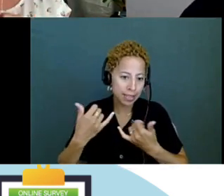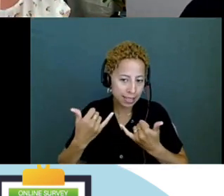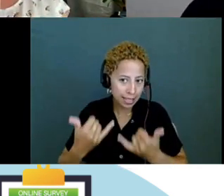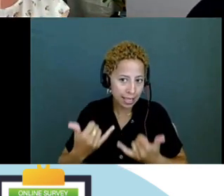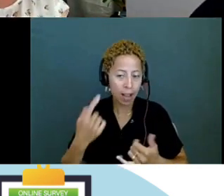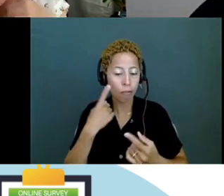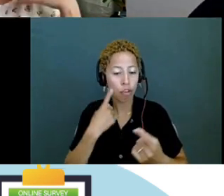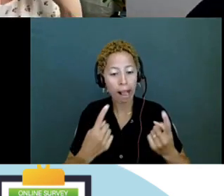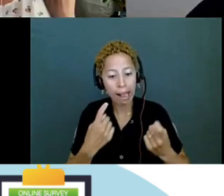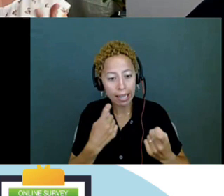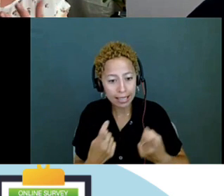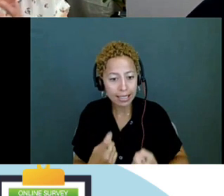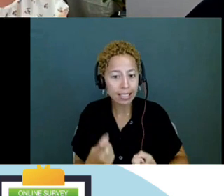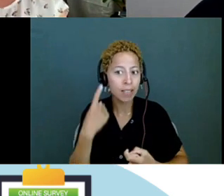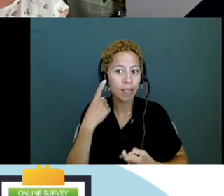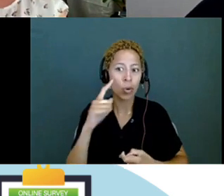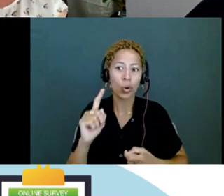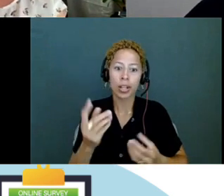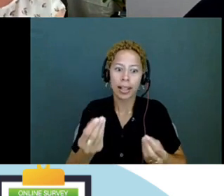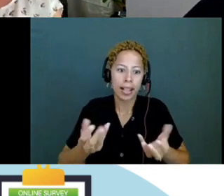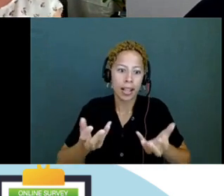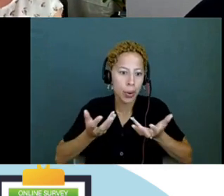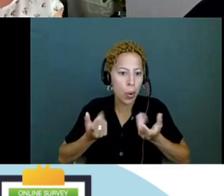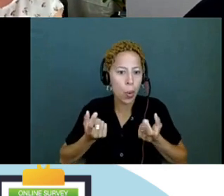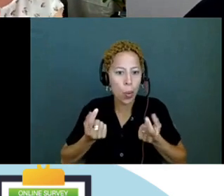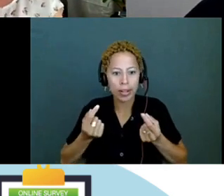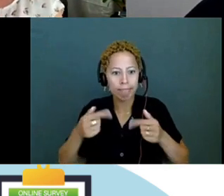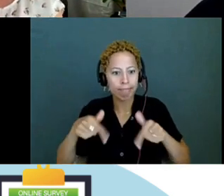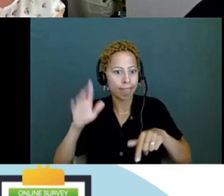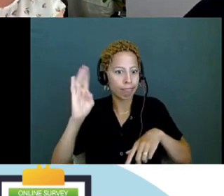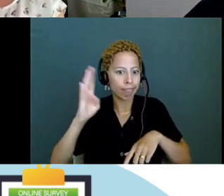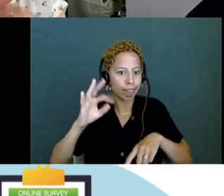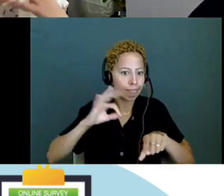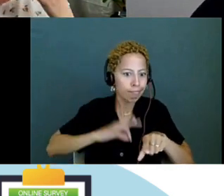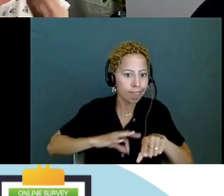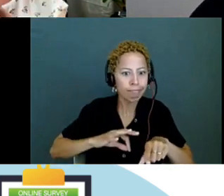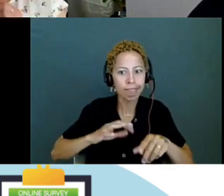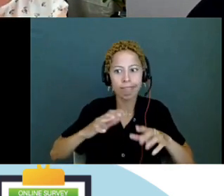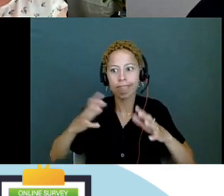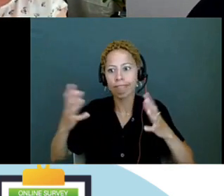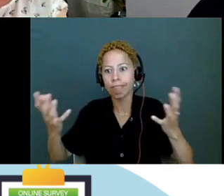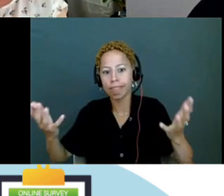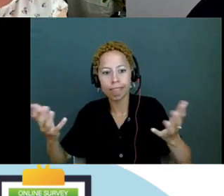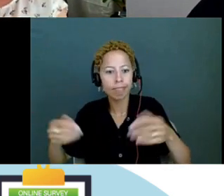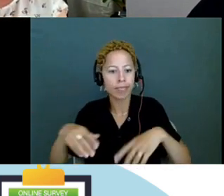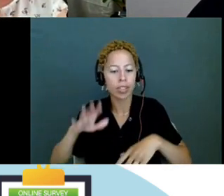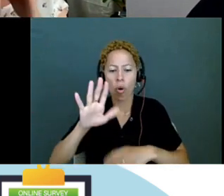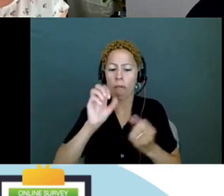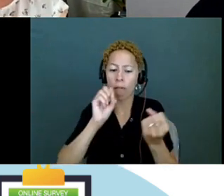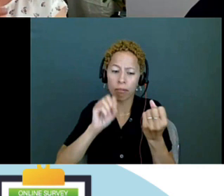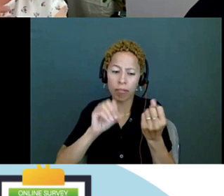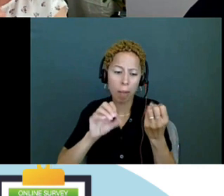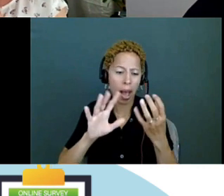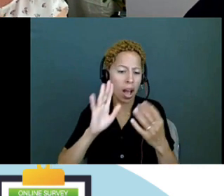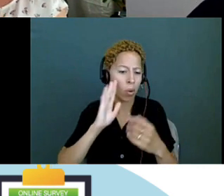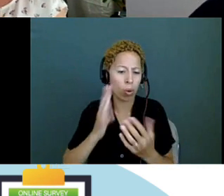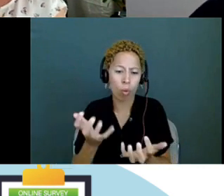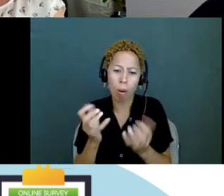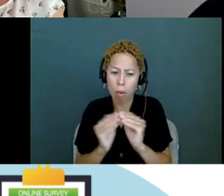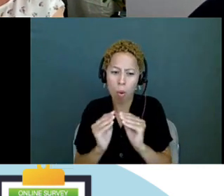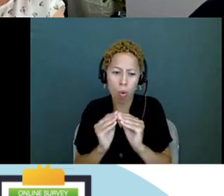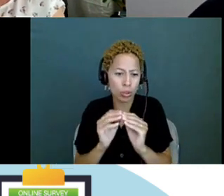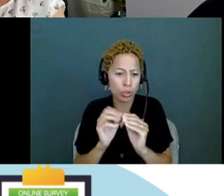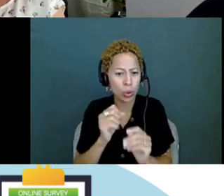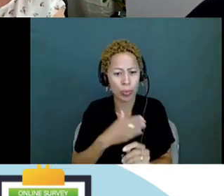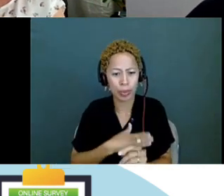your questions, for letting us know how this presentation may be helping you. Love to get the feedback. So please use our